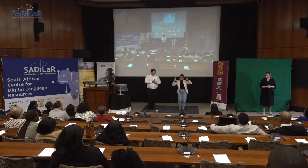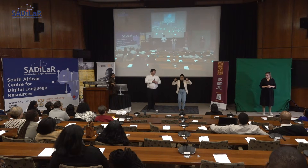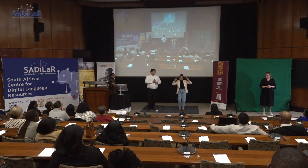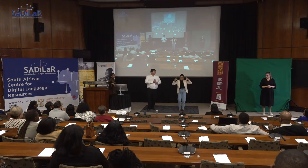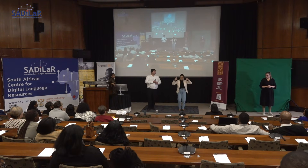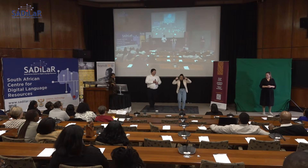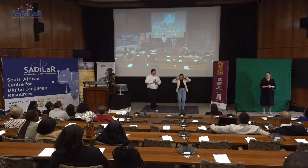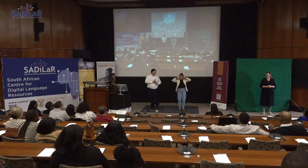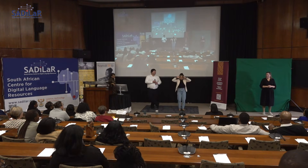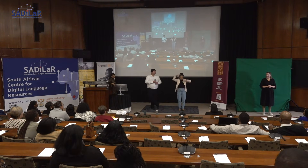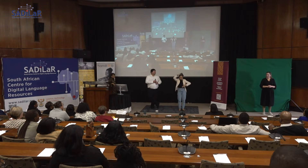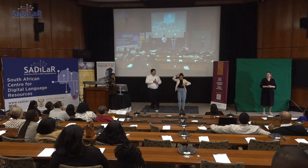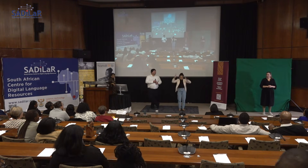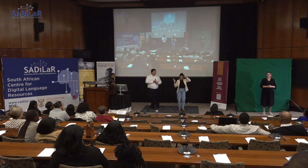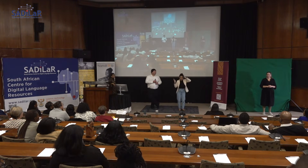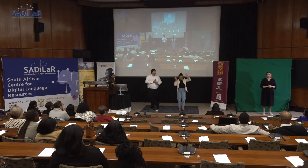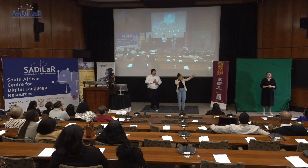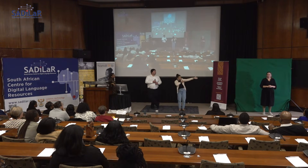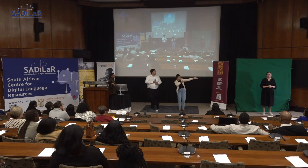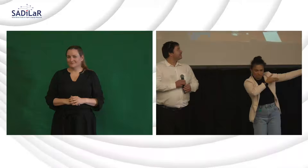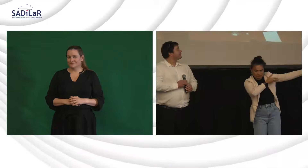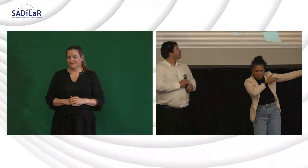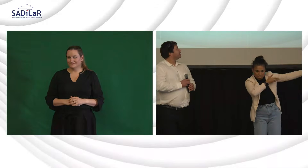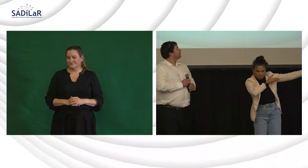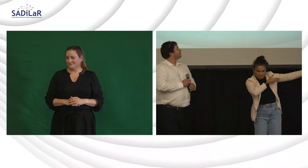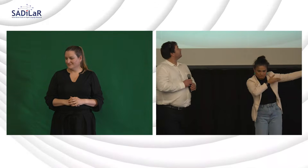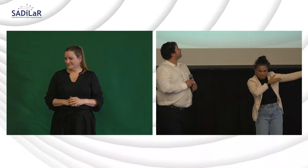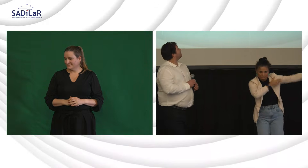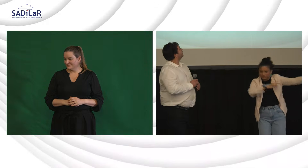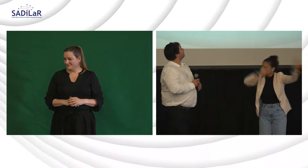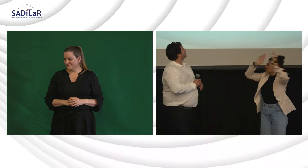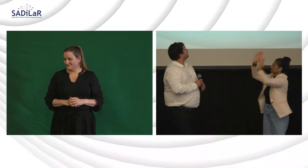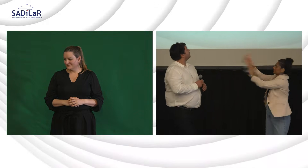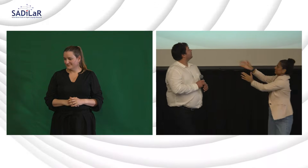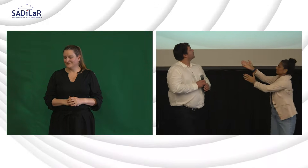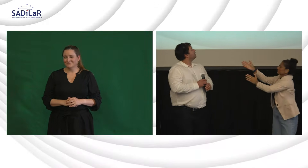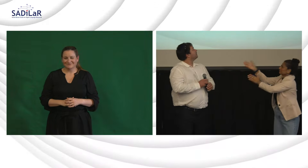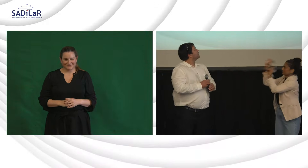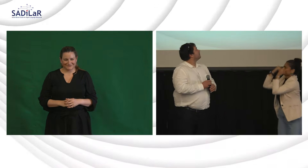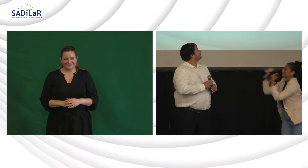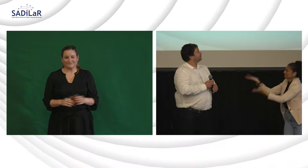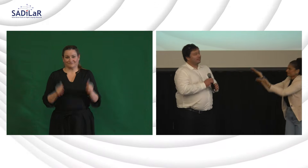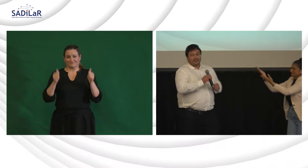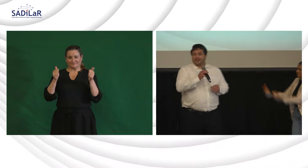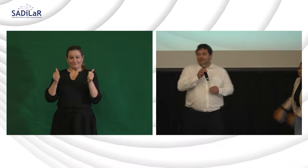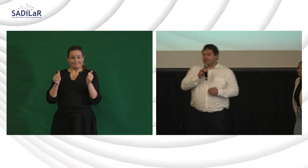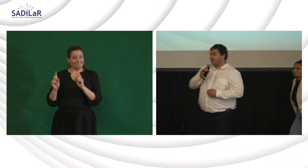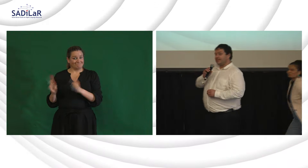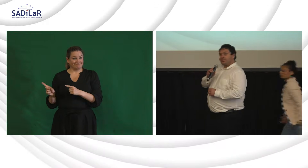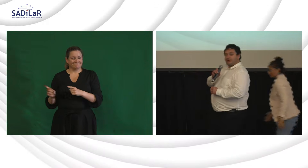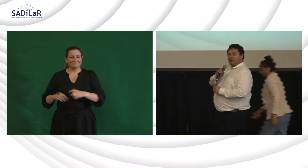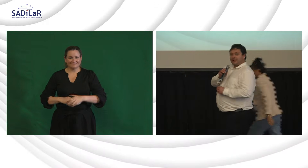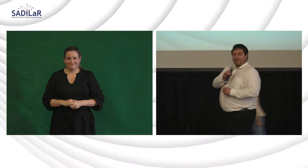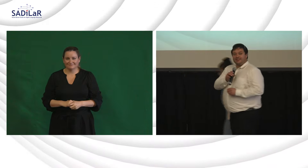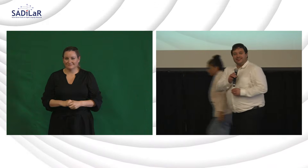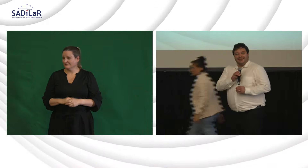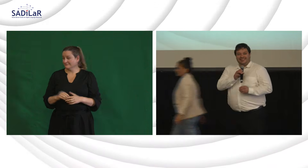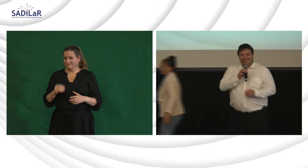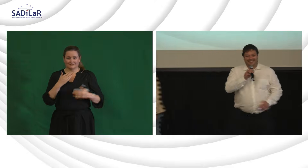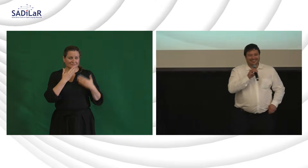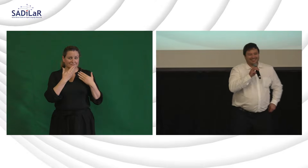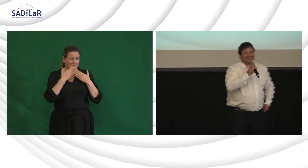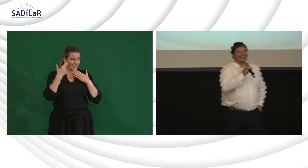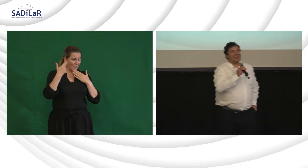We're waiting just for the technical side to be resolved. And go. I just want to get my good angle.